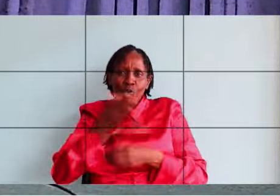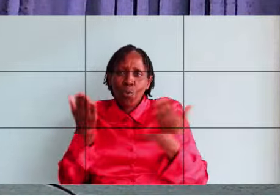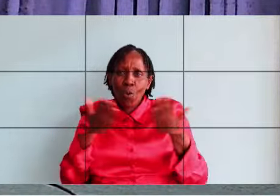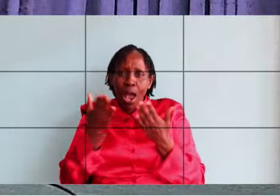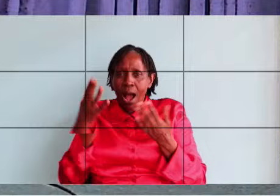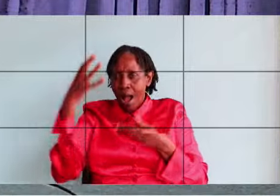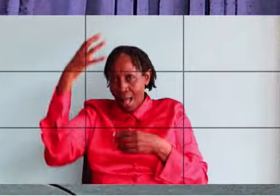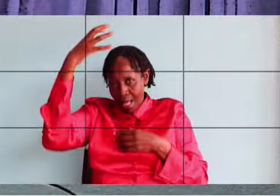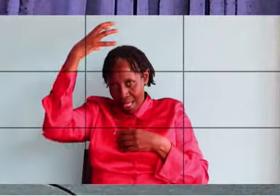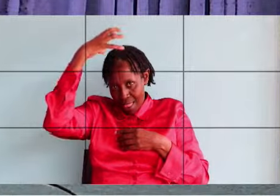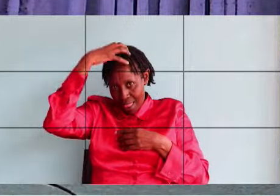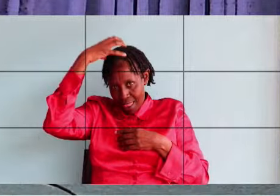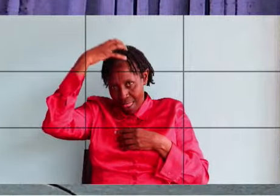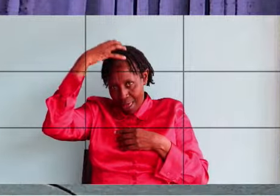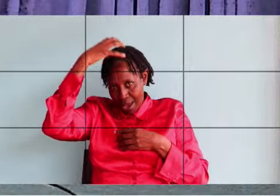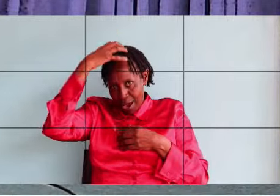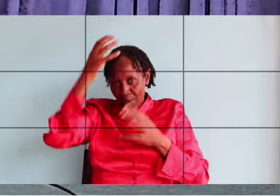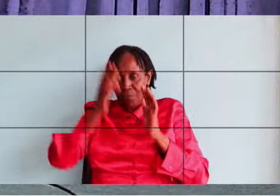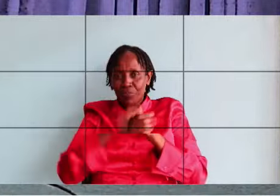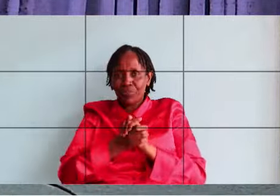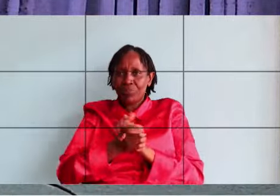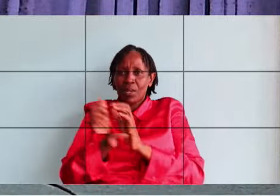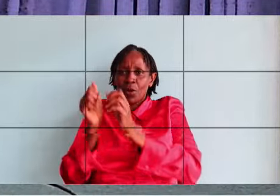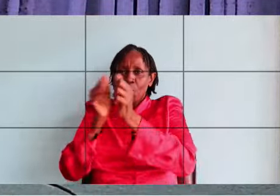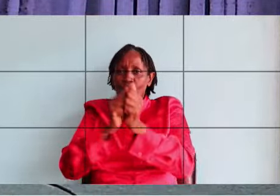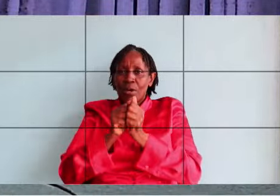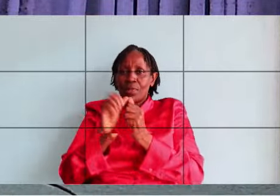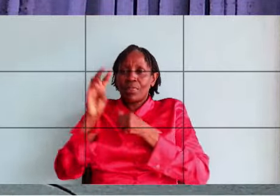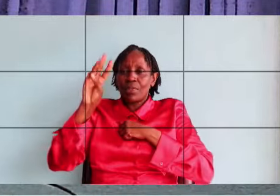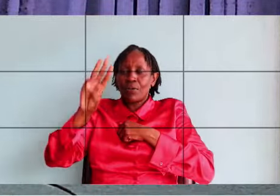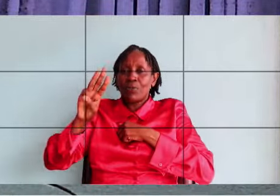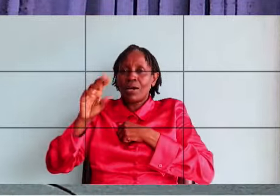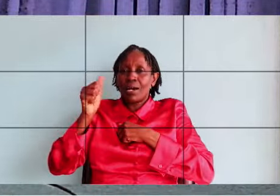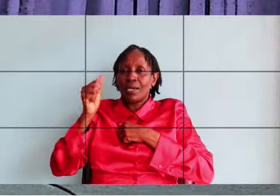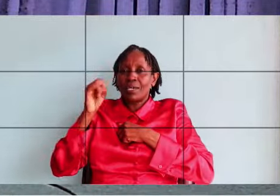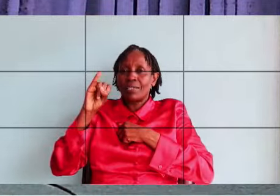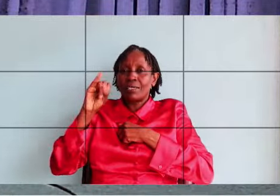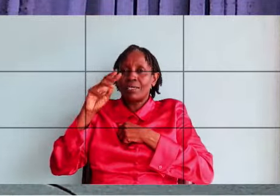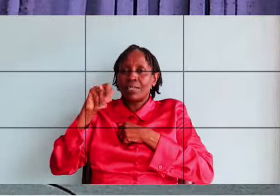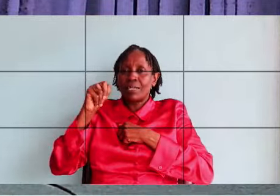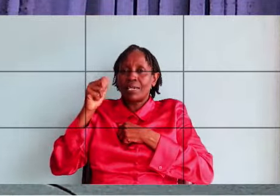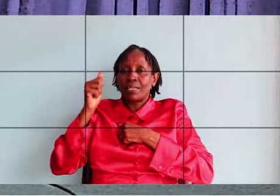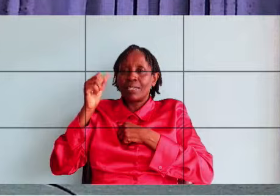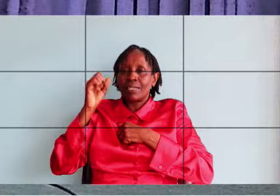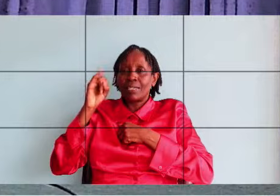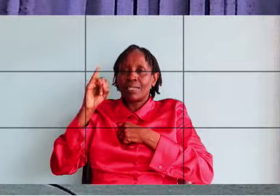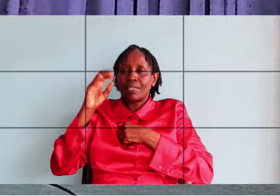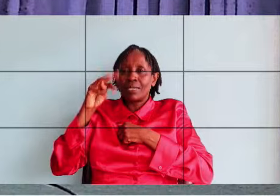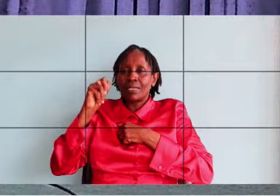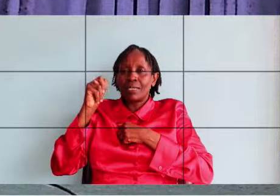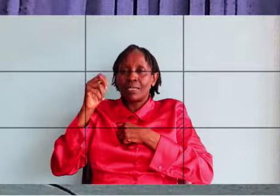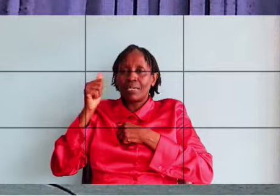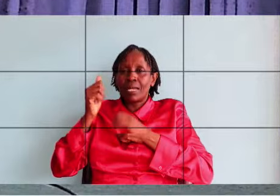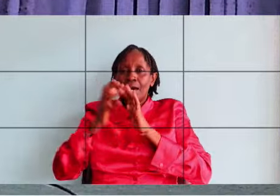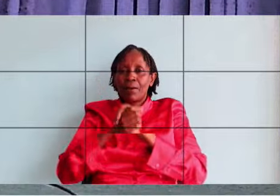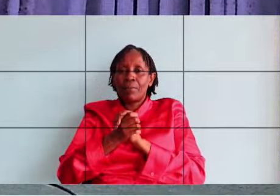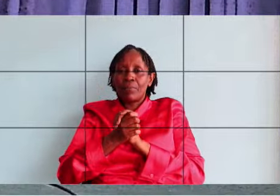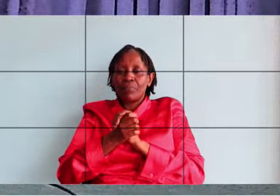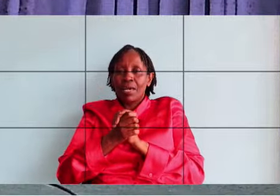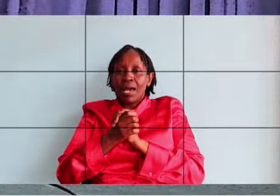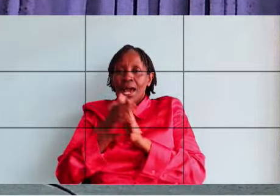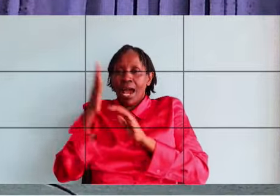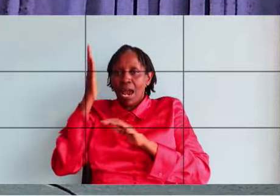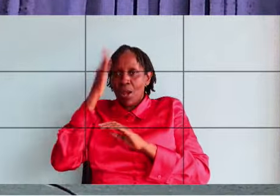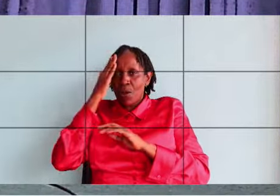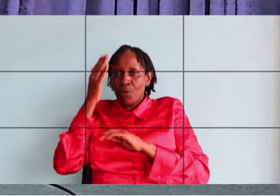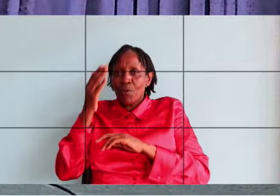Outreach and with the Wainainas and all that. And I thank God because I know a number of you know Medical Missions